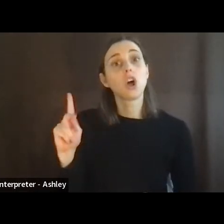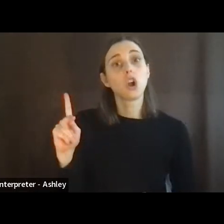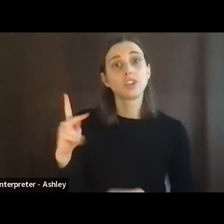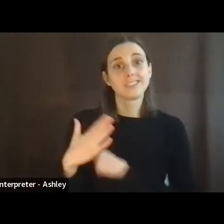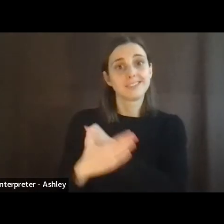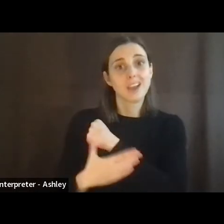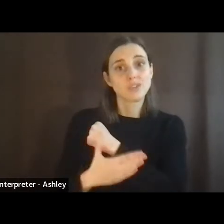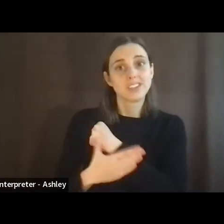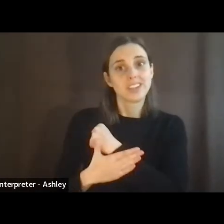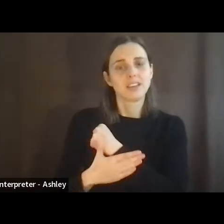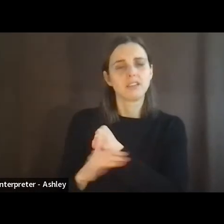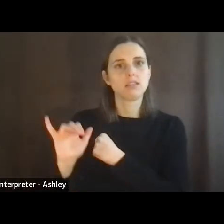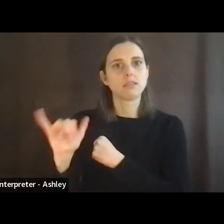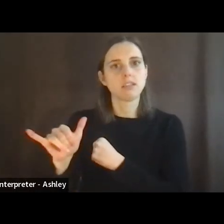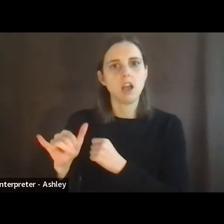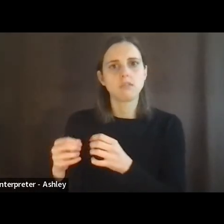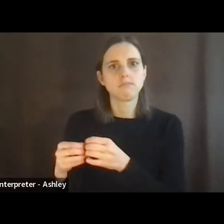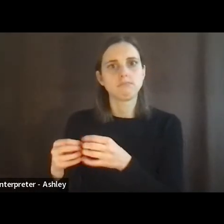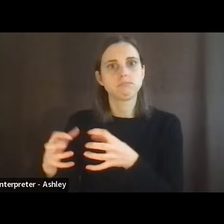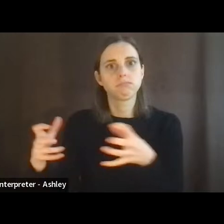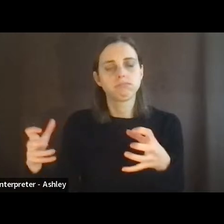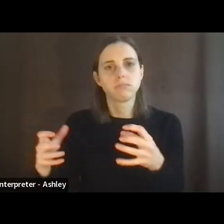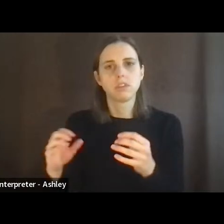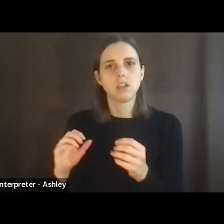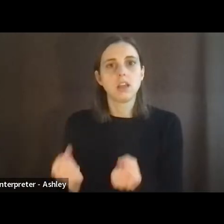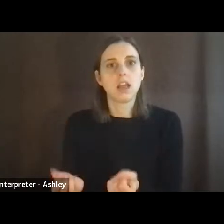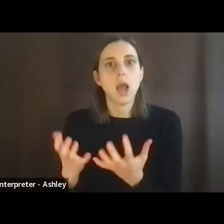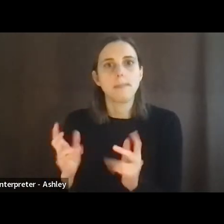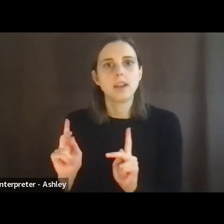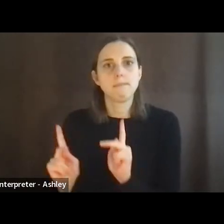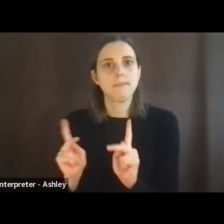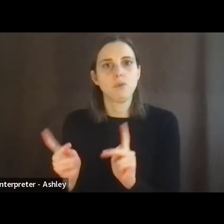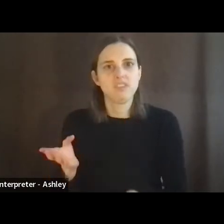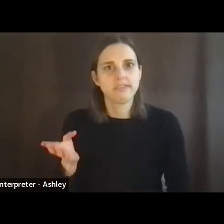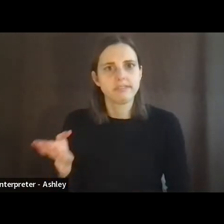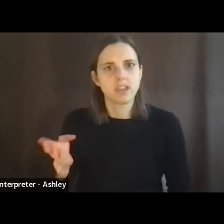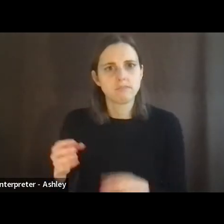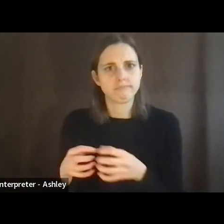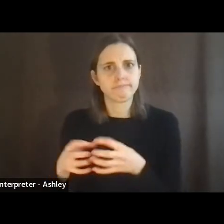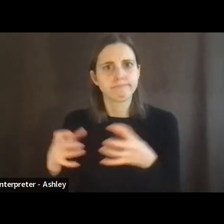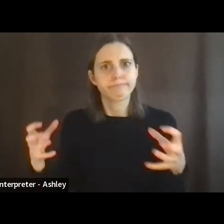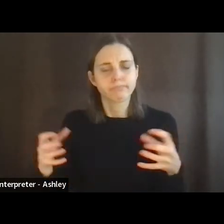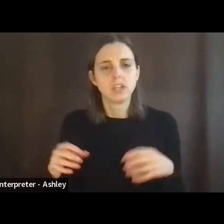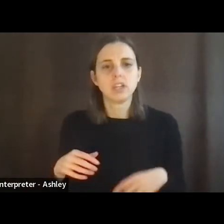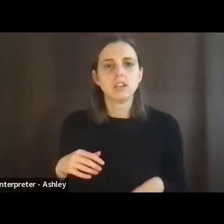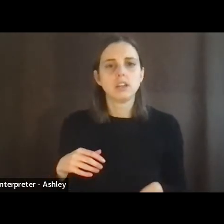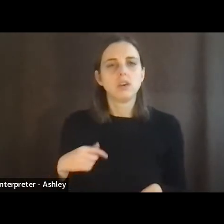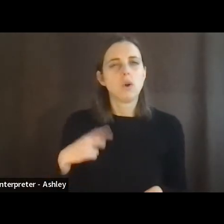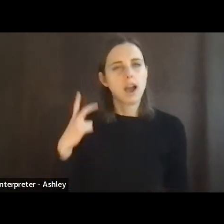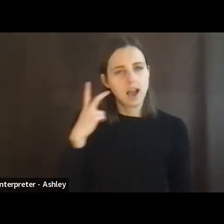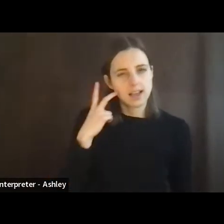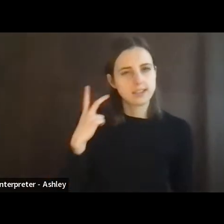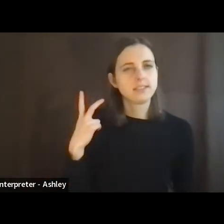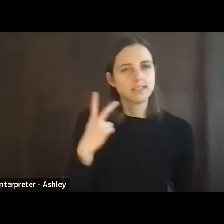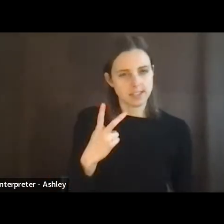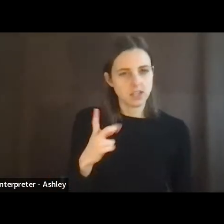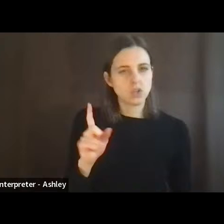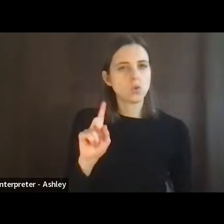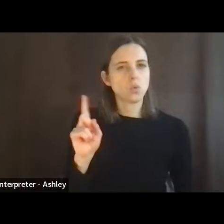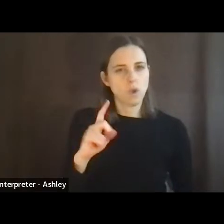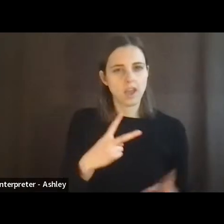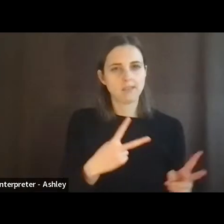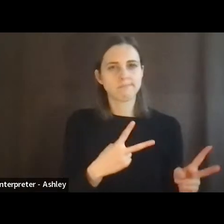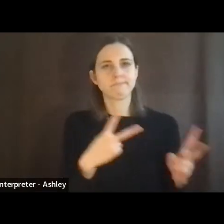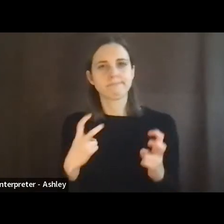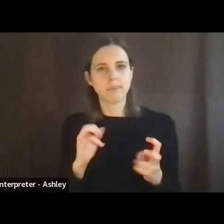where you got the information. It was from a quick stat from the US Census Bureau. But if you do a deeper dive, you